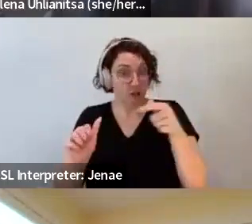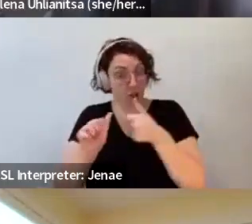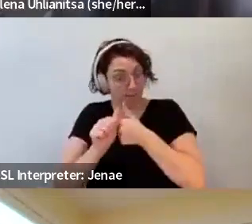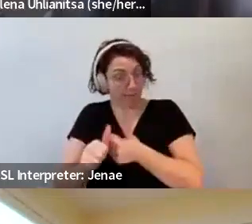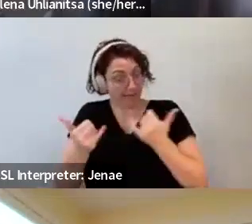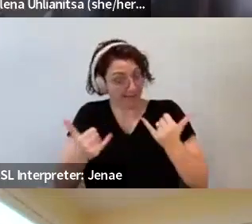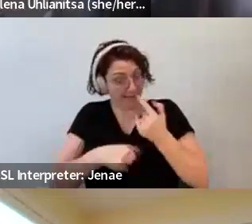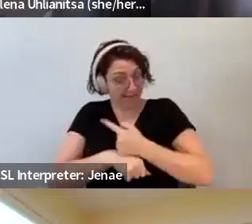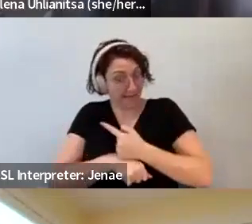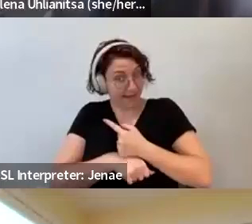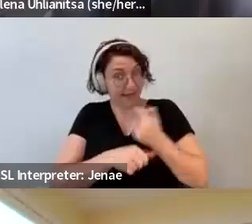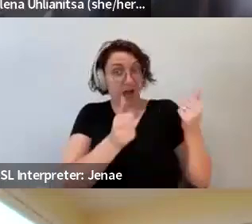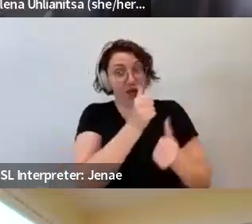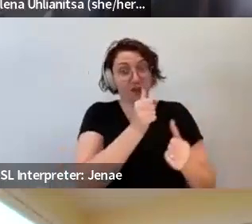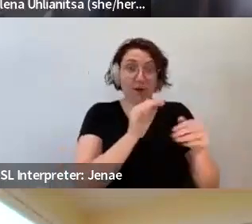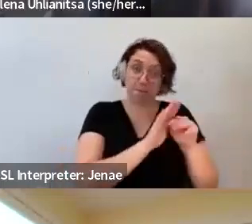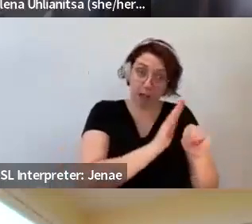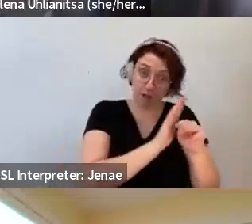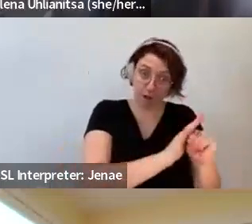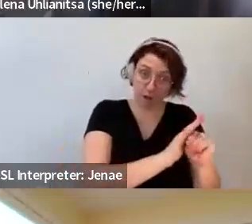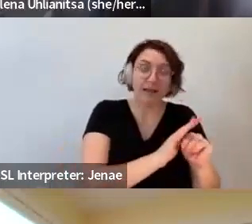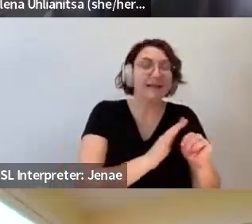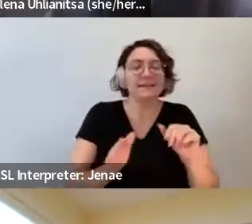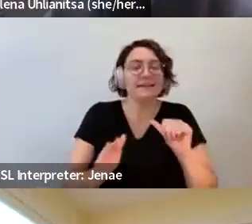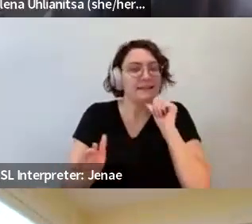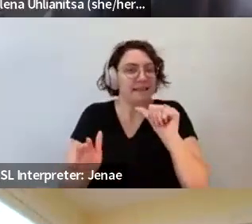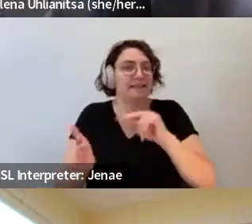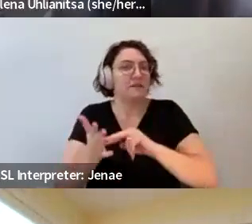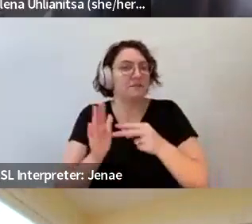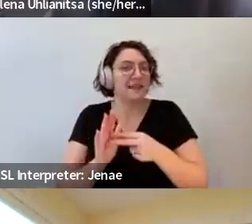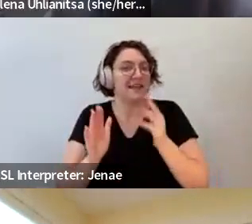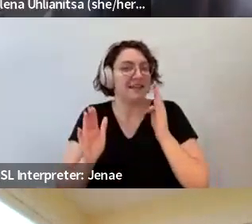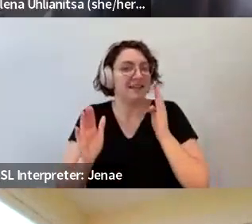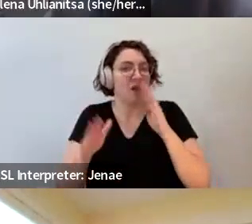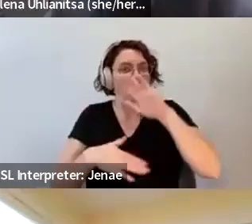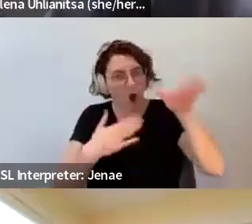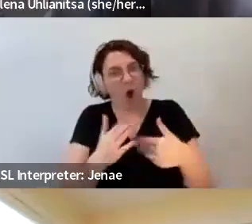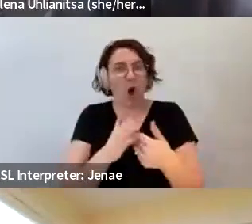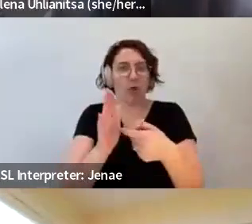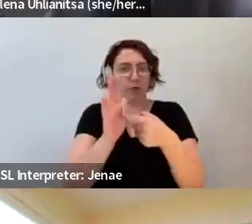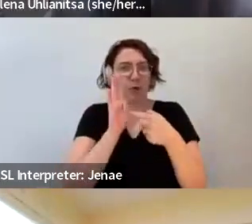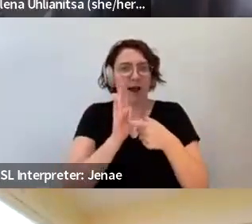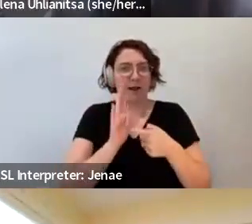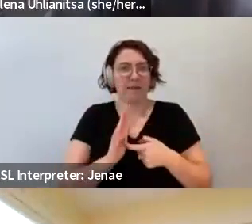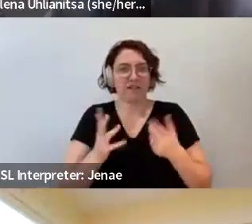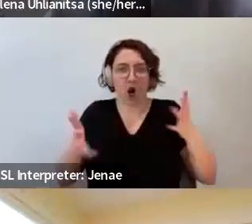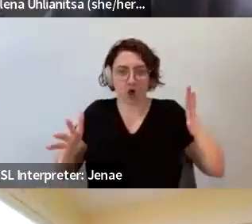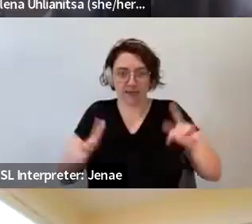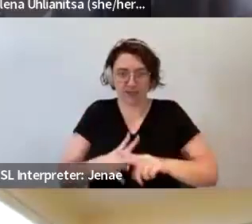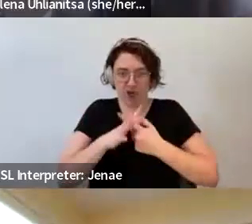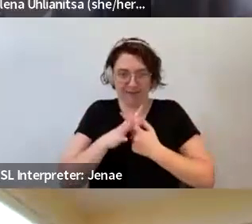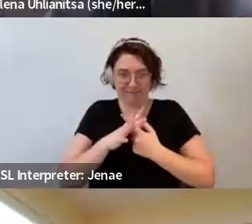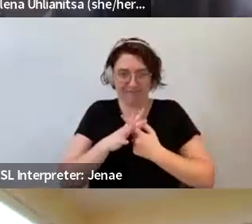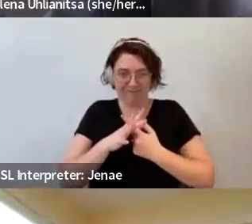today under a model and there's a new rate model doesn't necessarily mean that all of the requirements for that new rate are in effect. And